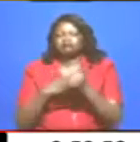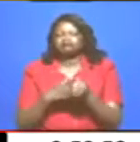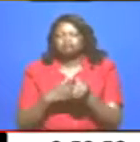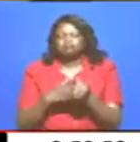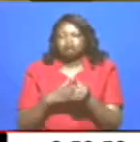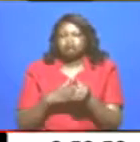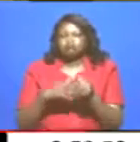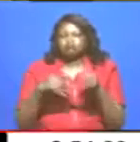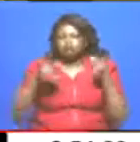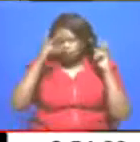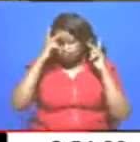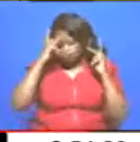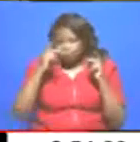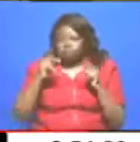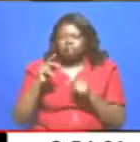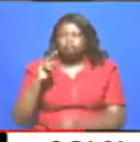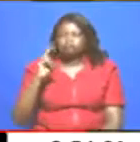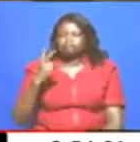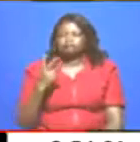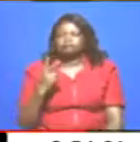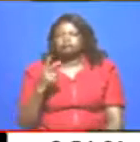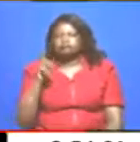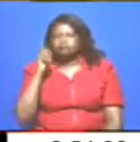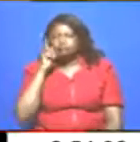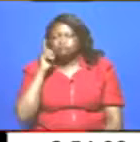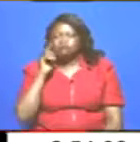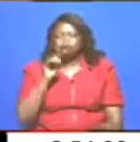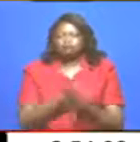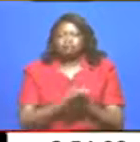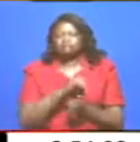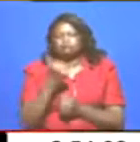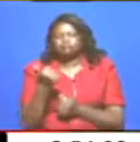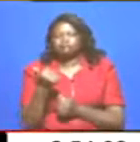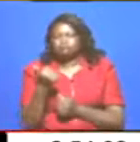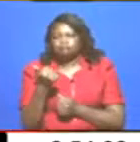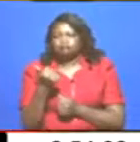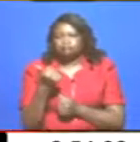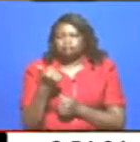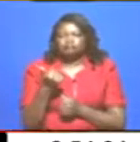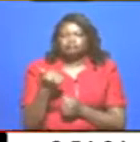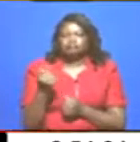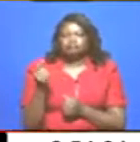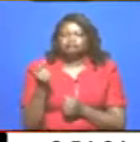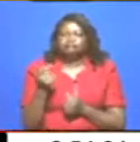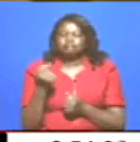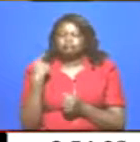FC. Nairobi City Stars, Gor Mahia and KCB complete the top five teams on the log.